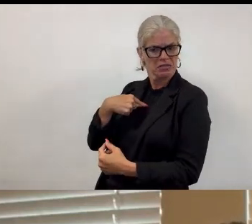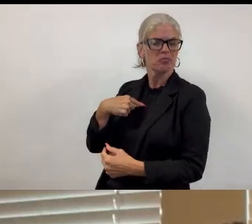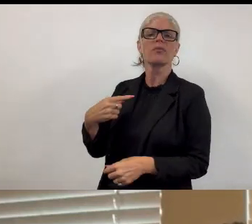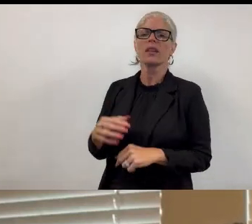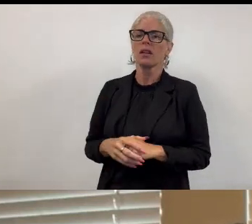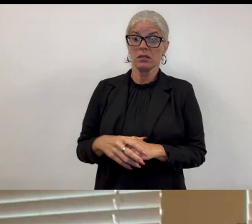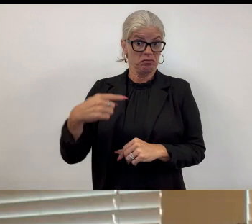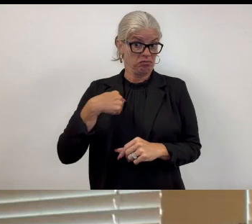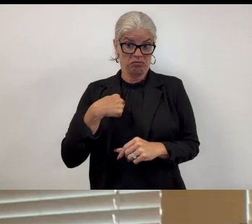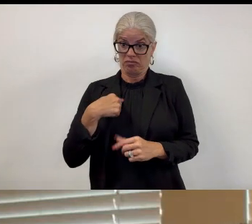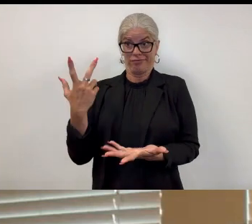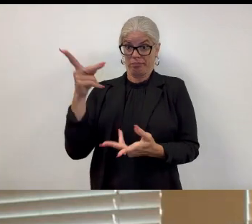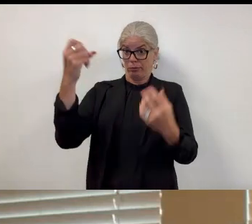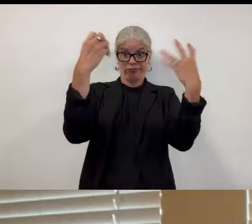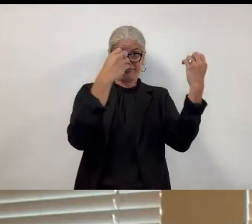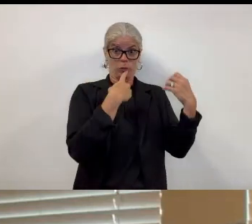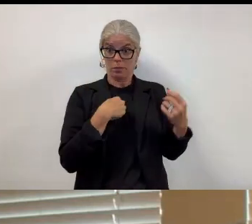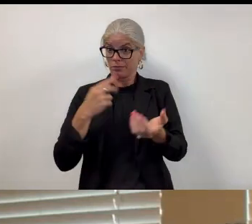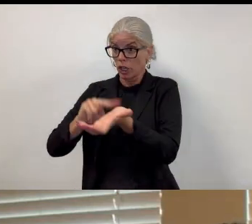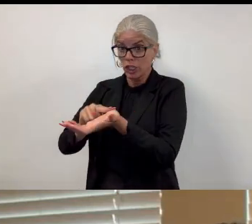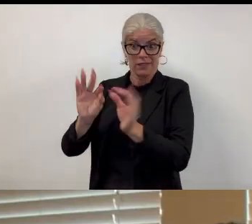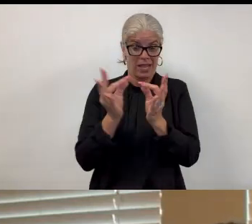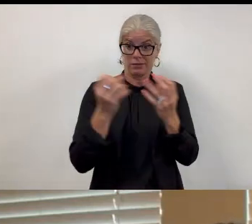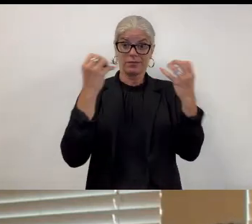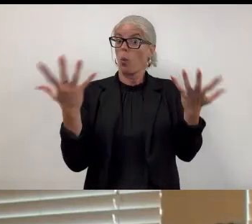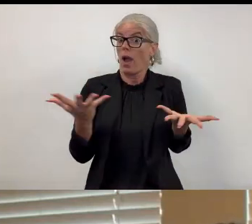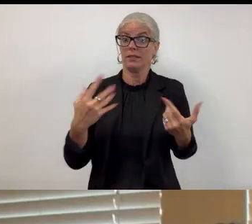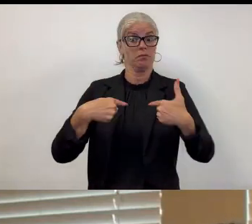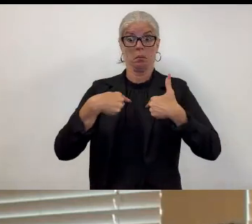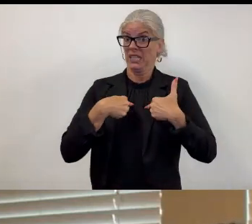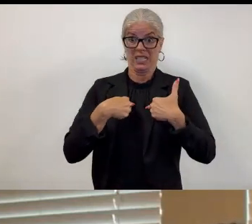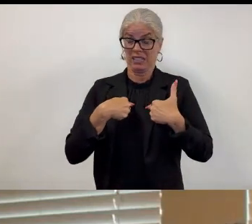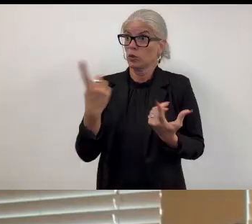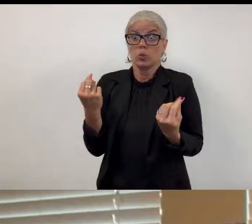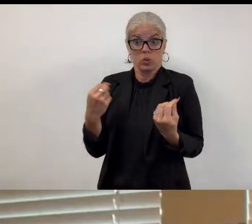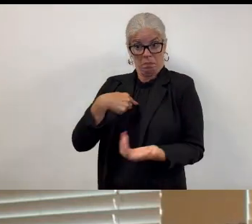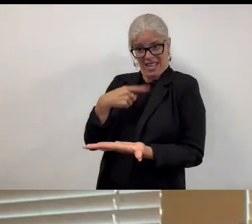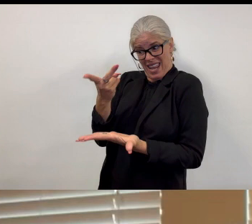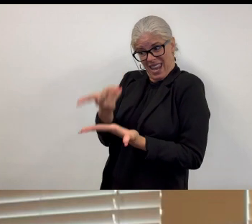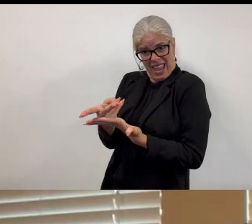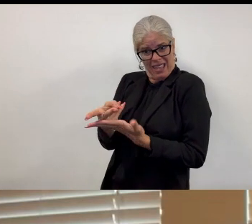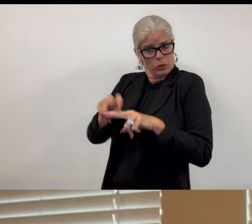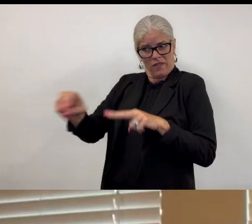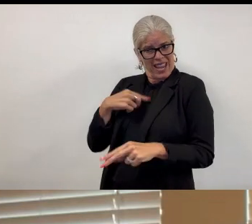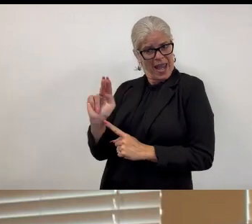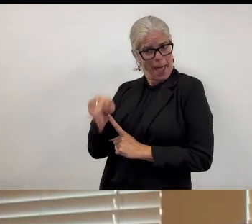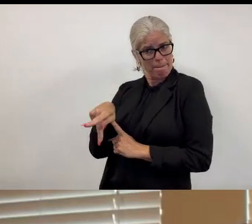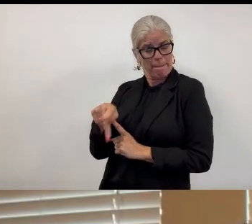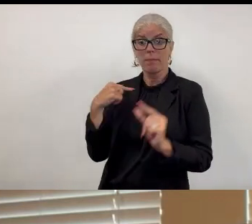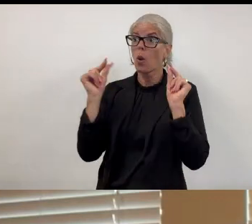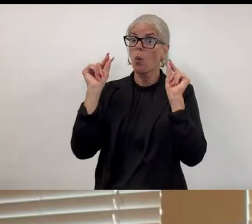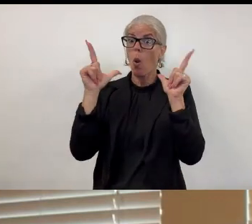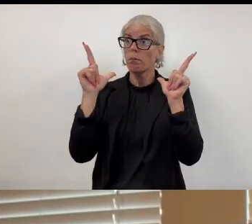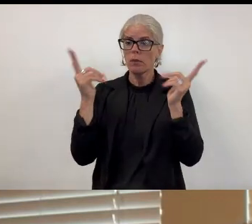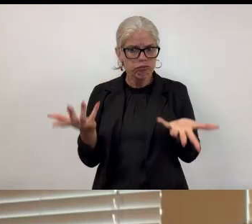babysitter's house. And I'm told from nurses and family members that I literally laid down for a nap. And